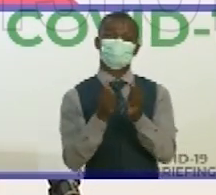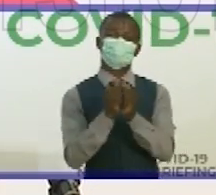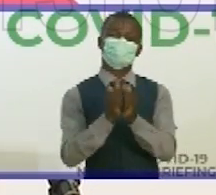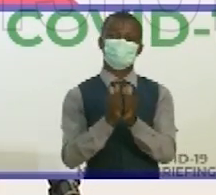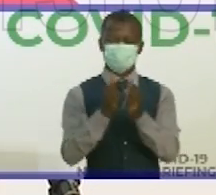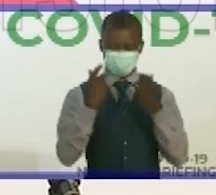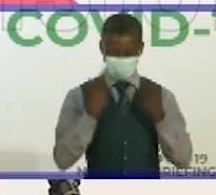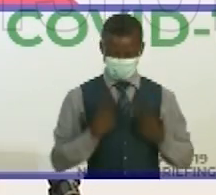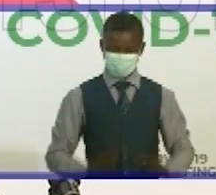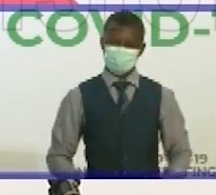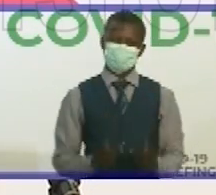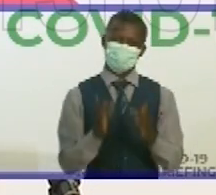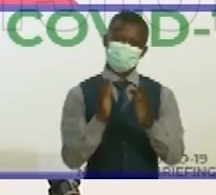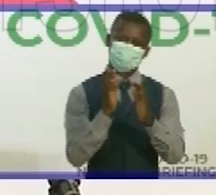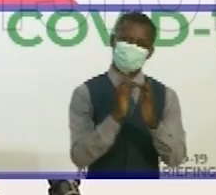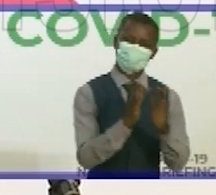contacts.